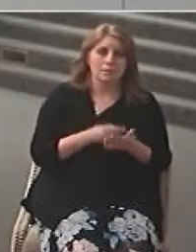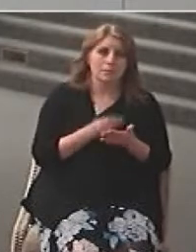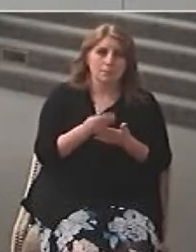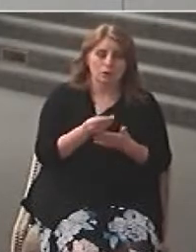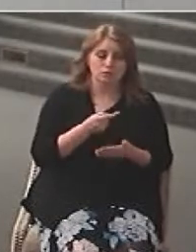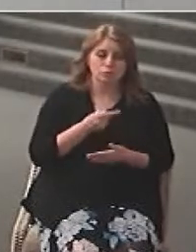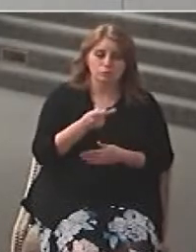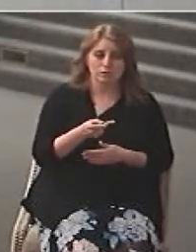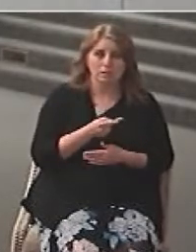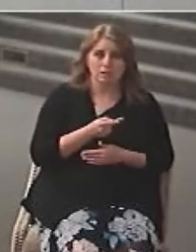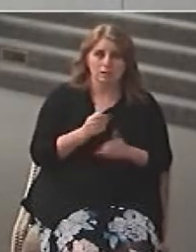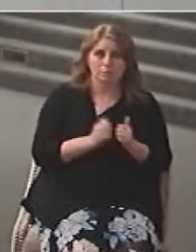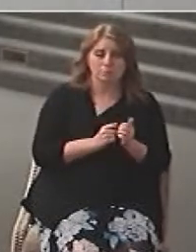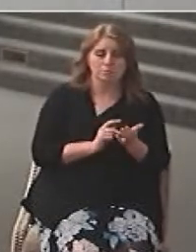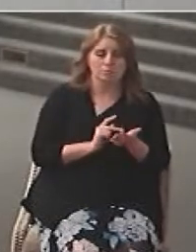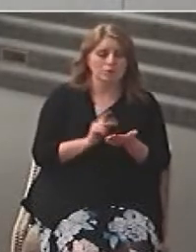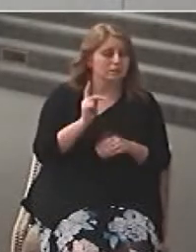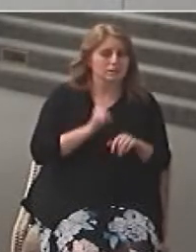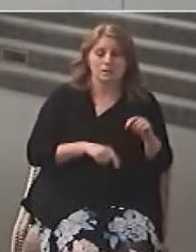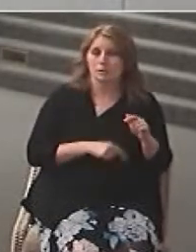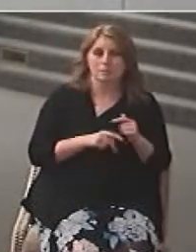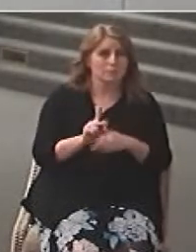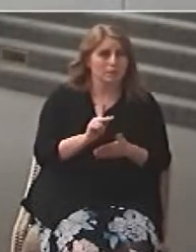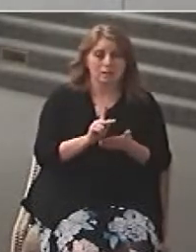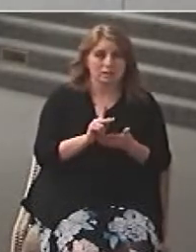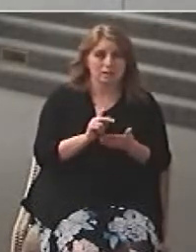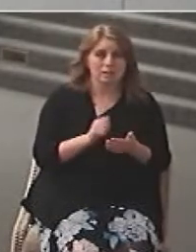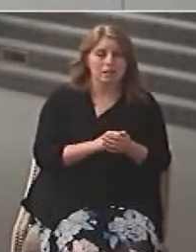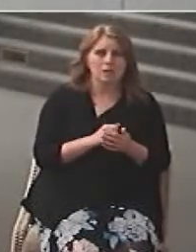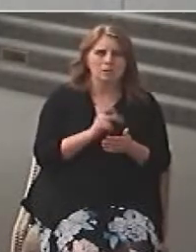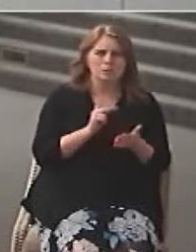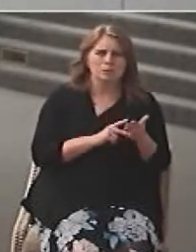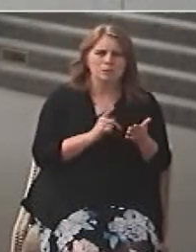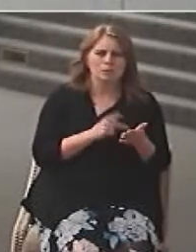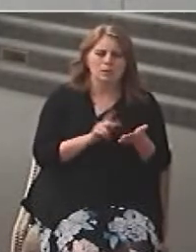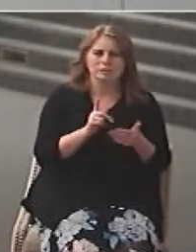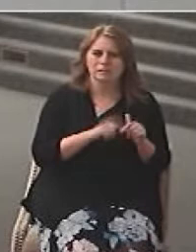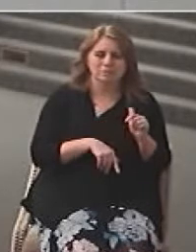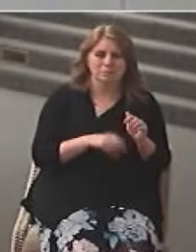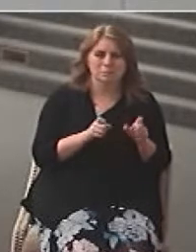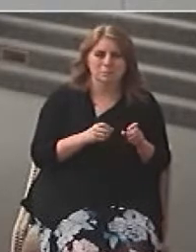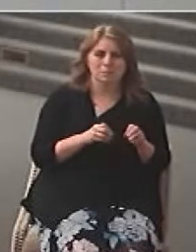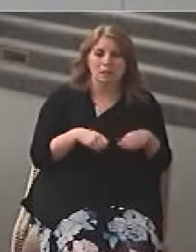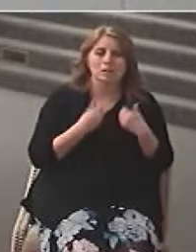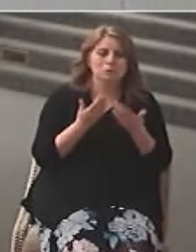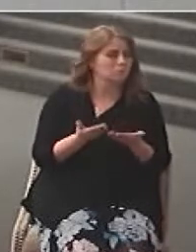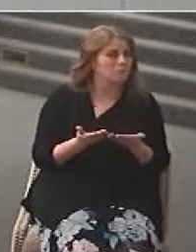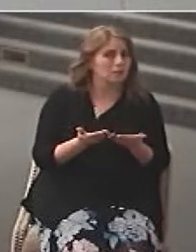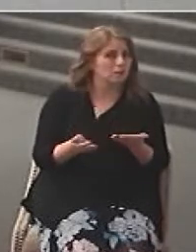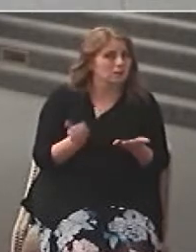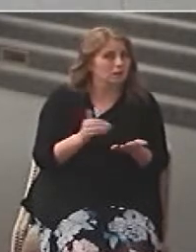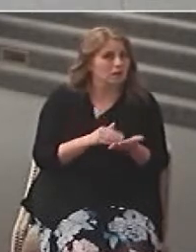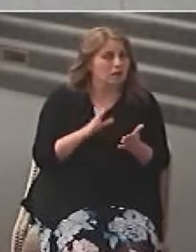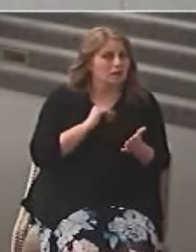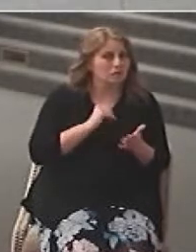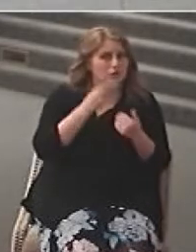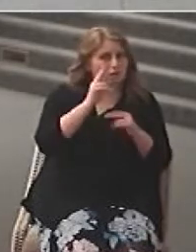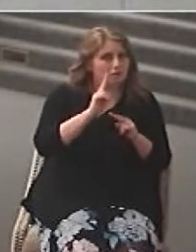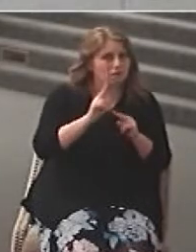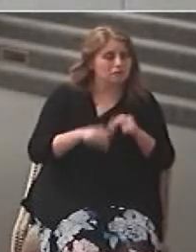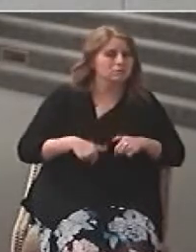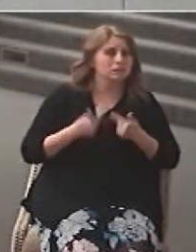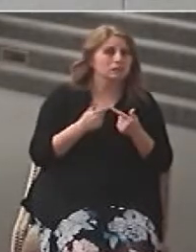that we cannot repay. A price that we will never be able to give back or to that we could ever honor or live up to.